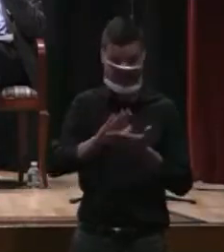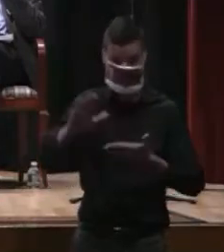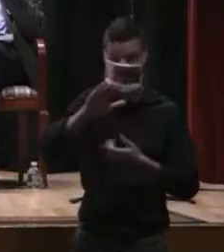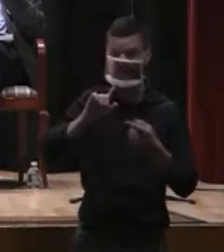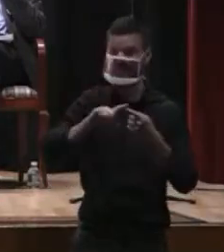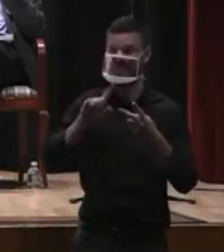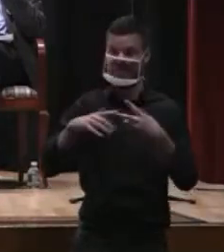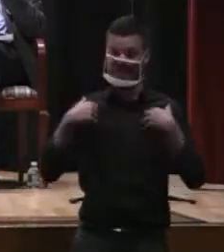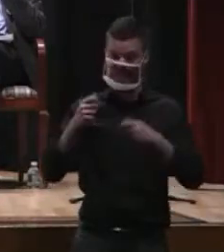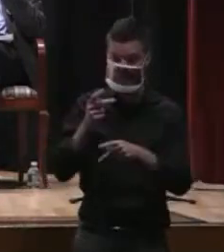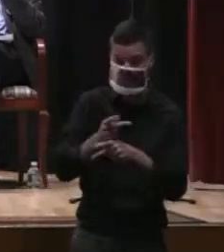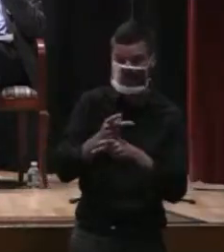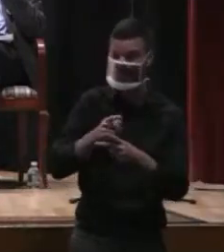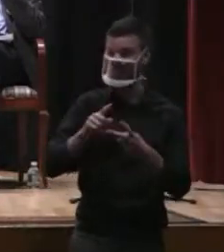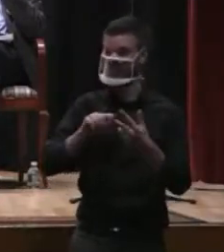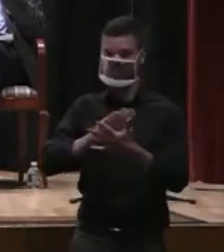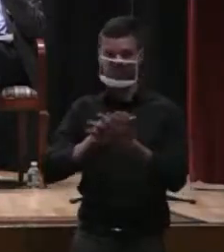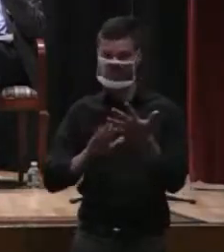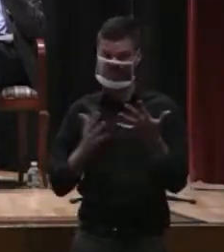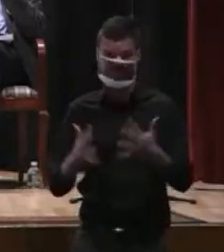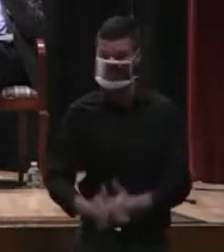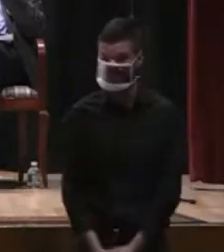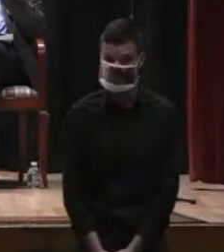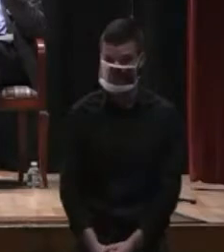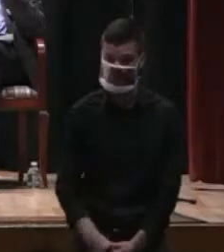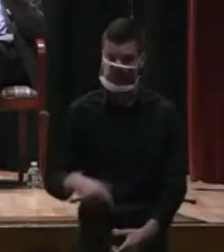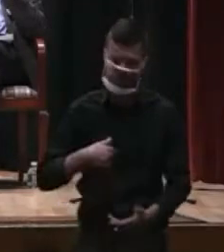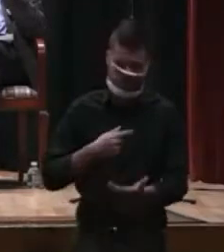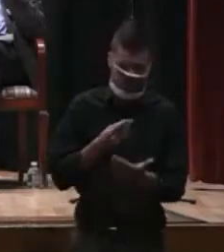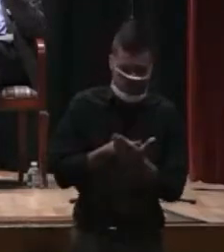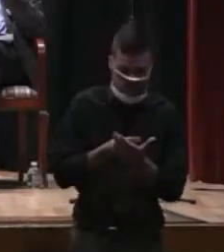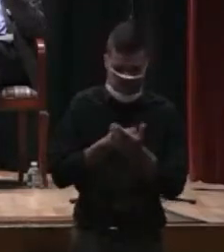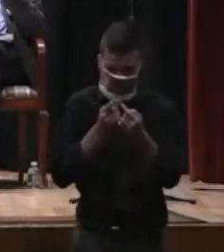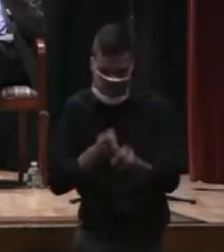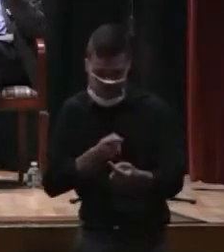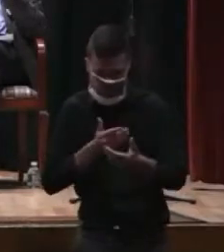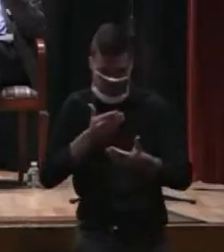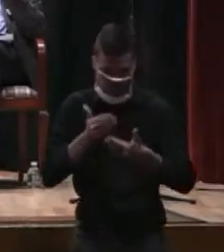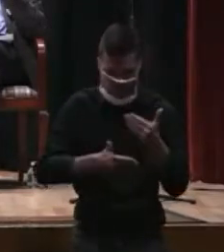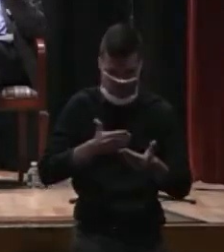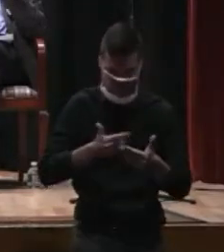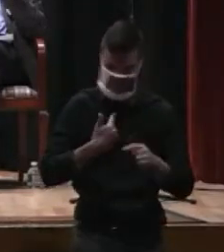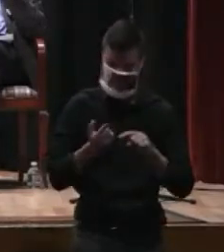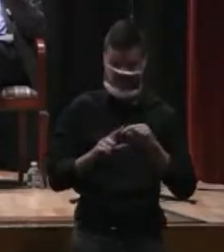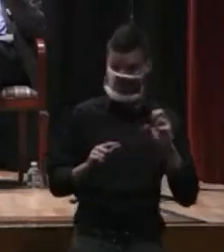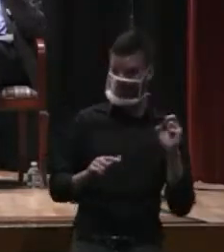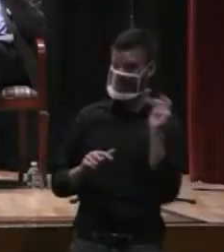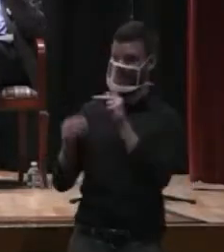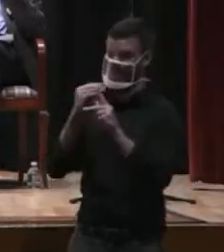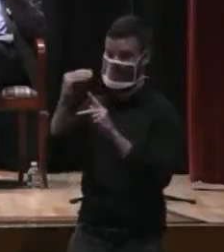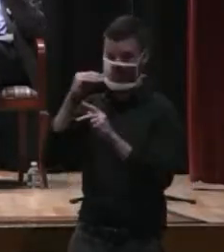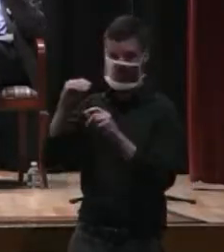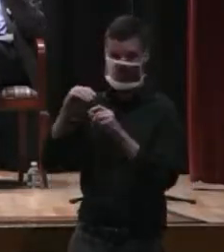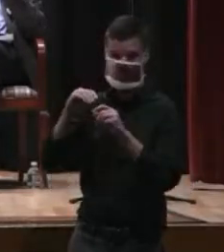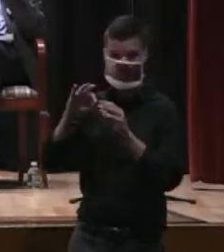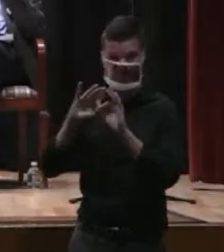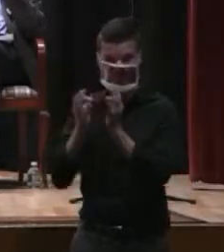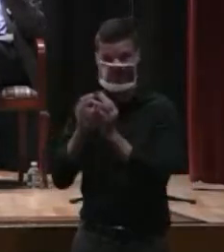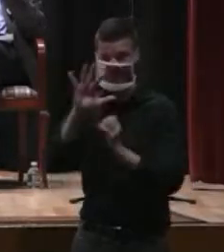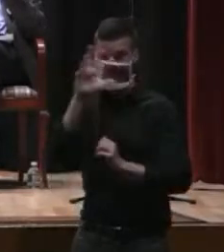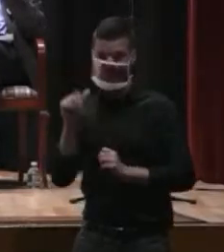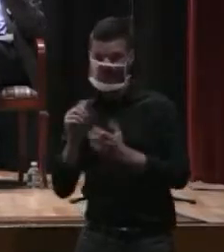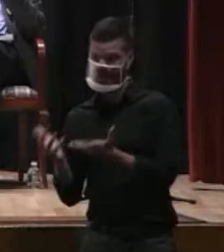have credit. Struggling financially and unable to return back home to my family in Africa, I was